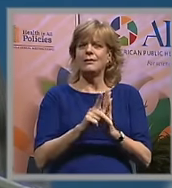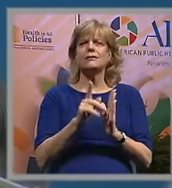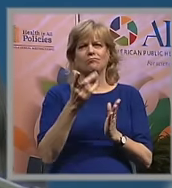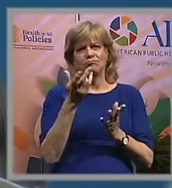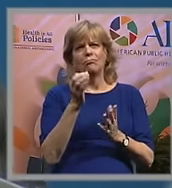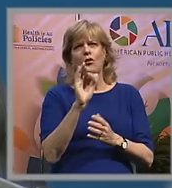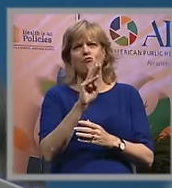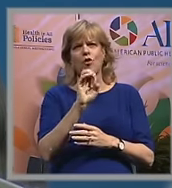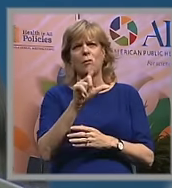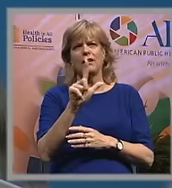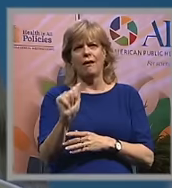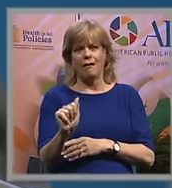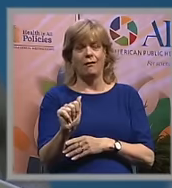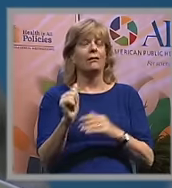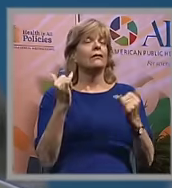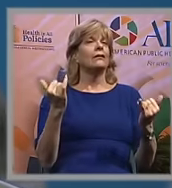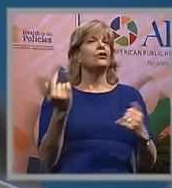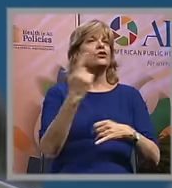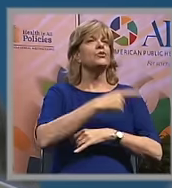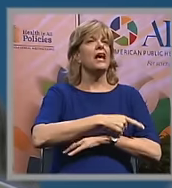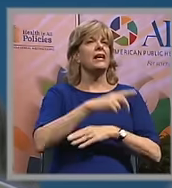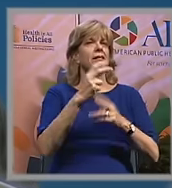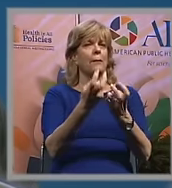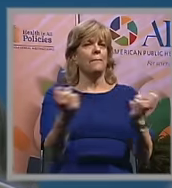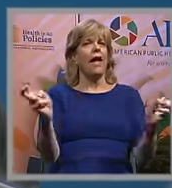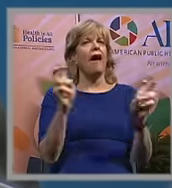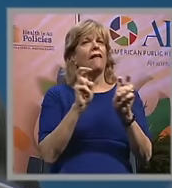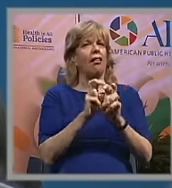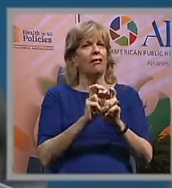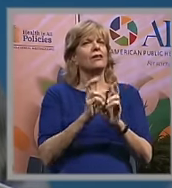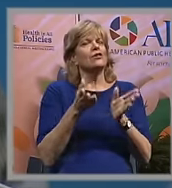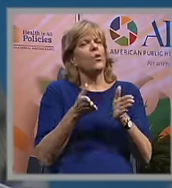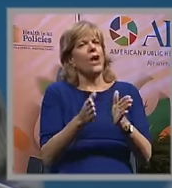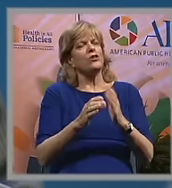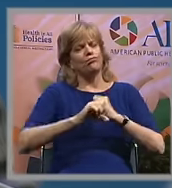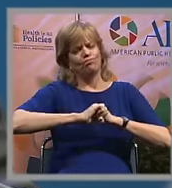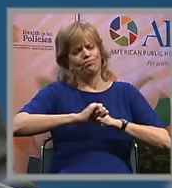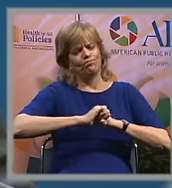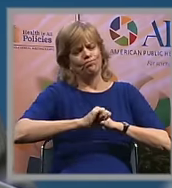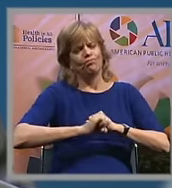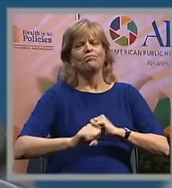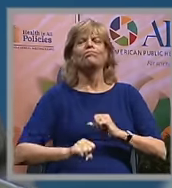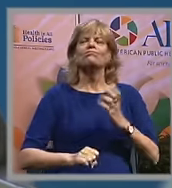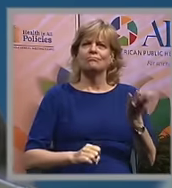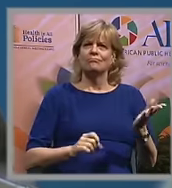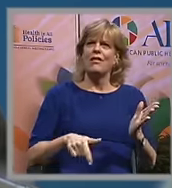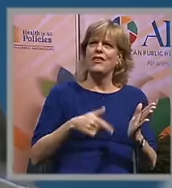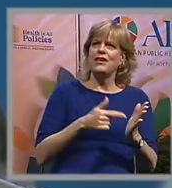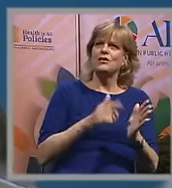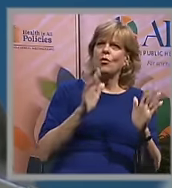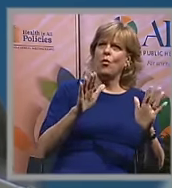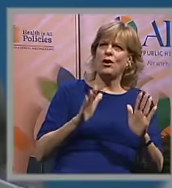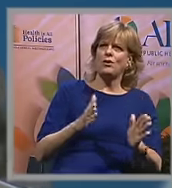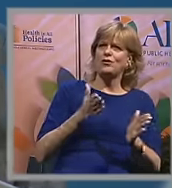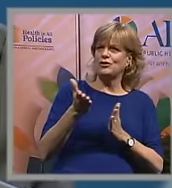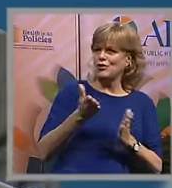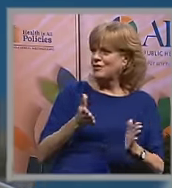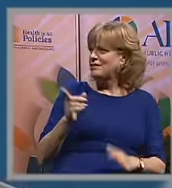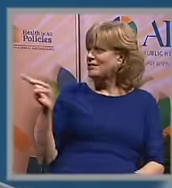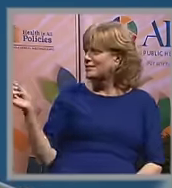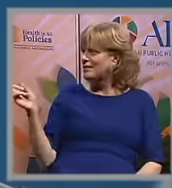this national asset. So with that introduction, I'd like to turn it over to our Surgeon General, Dr.